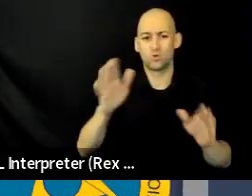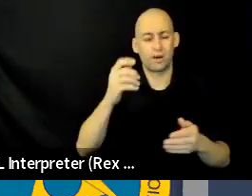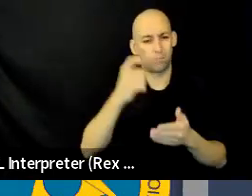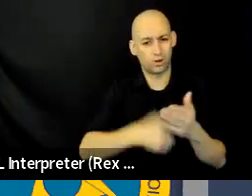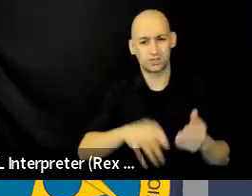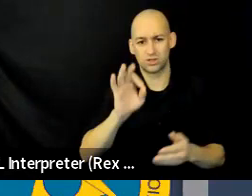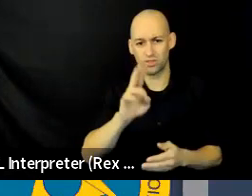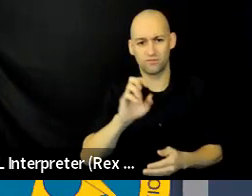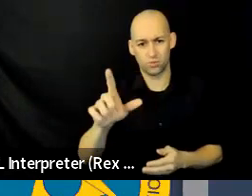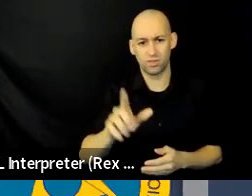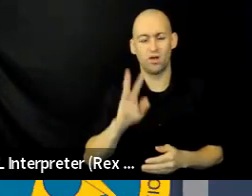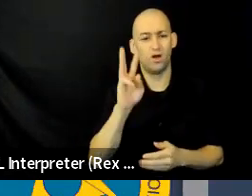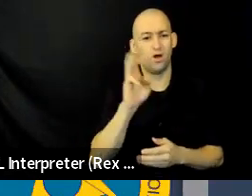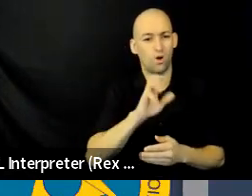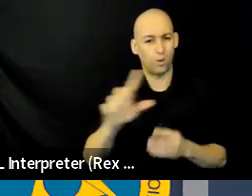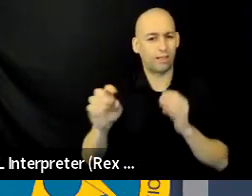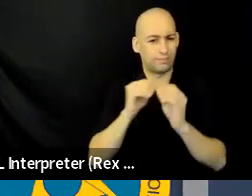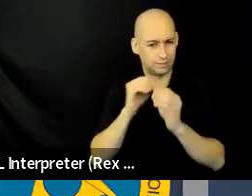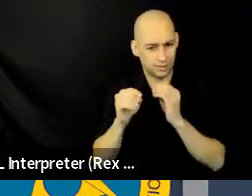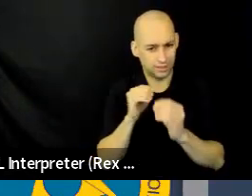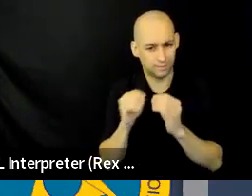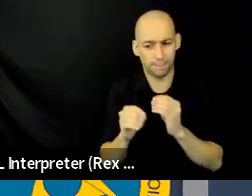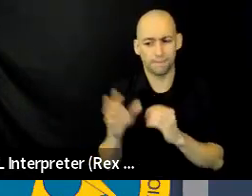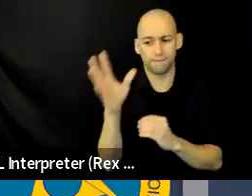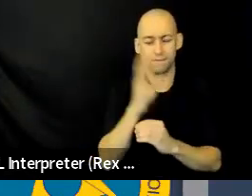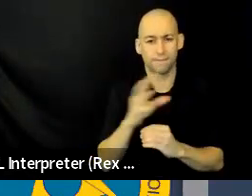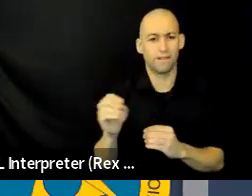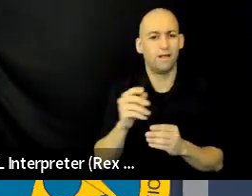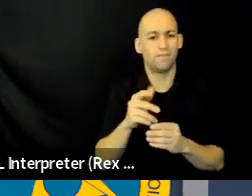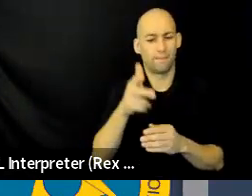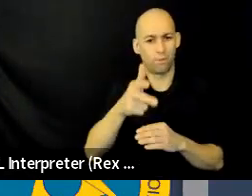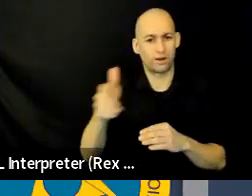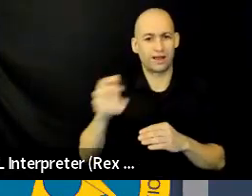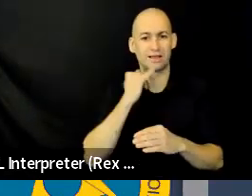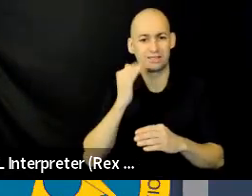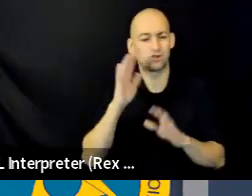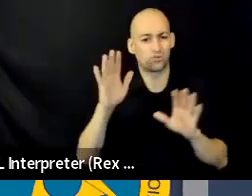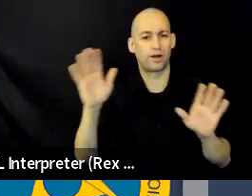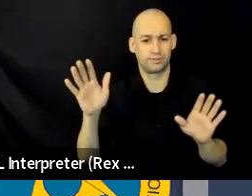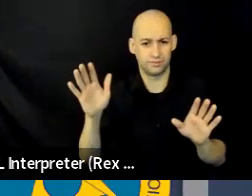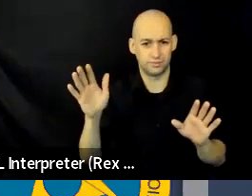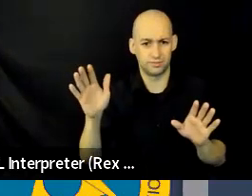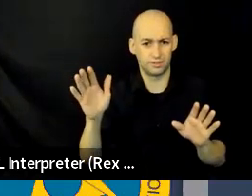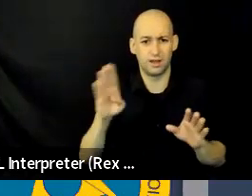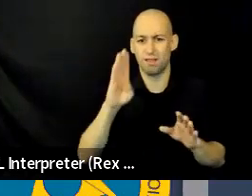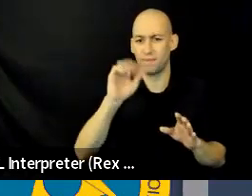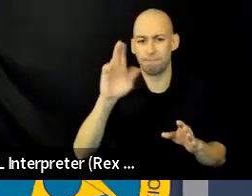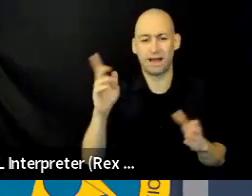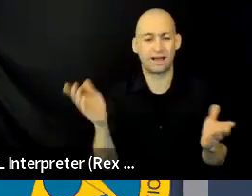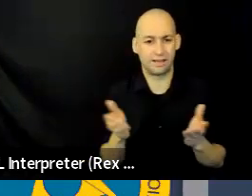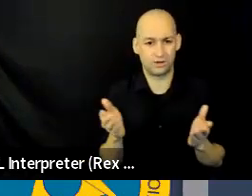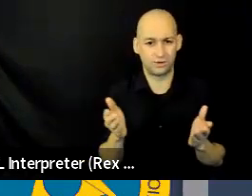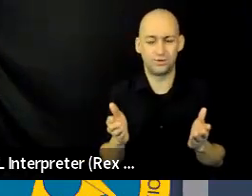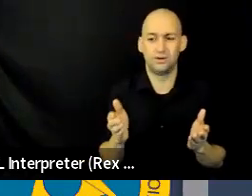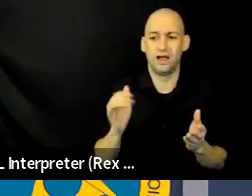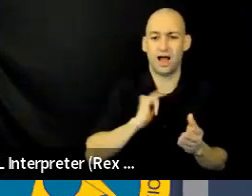fuel, well-maintained, and the parking is just phenomenal back here. And like I